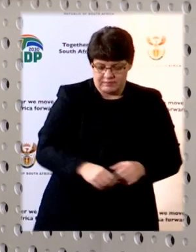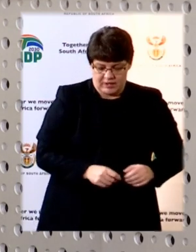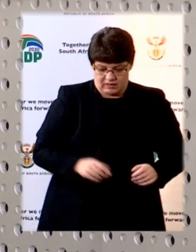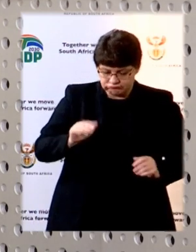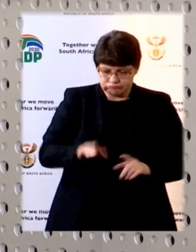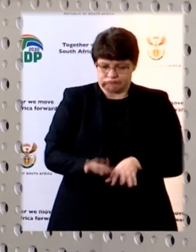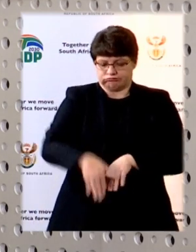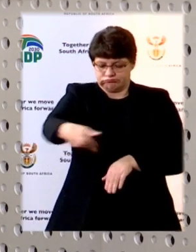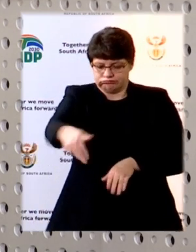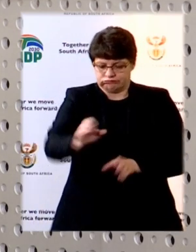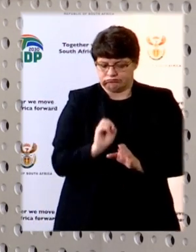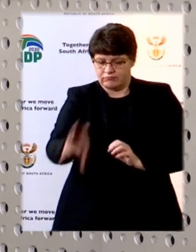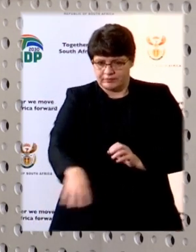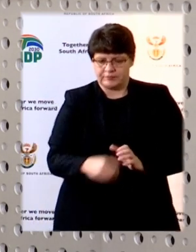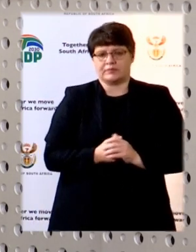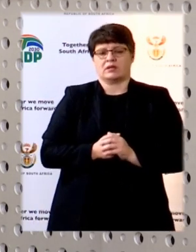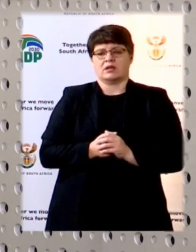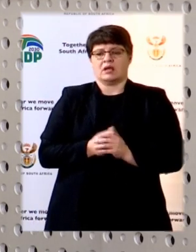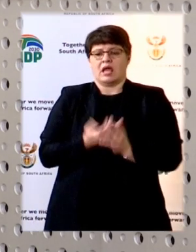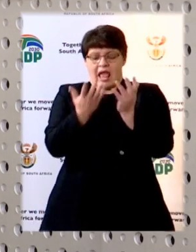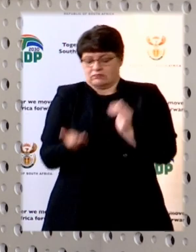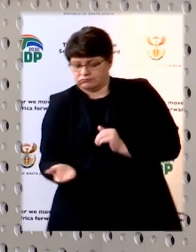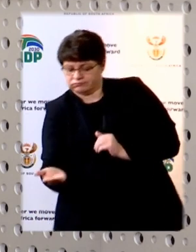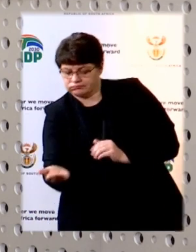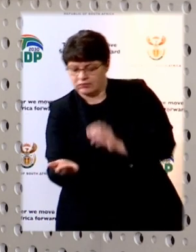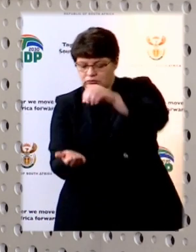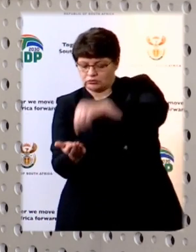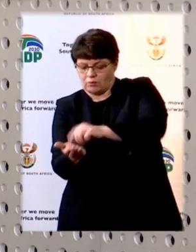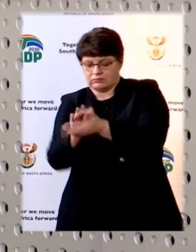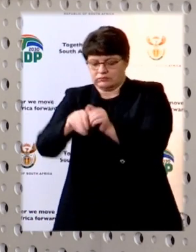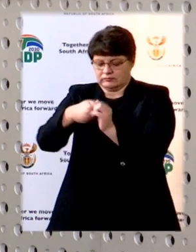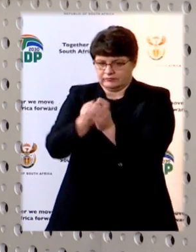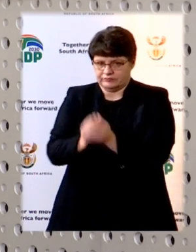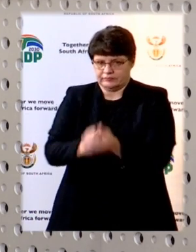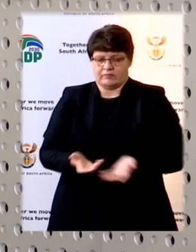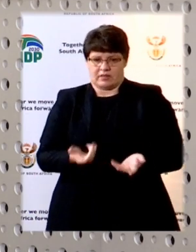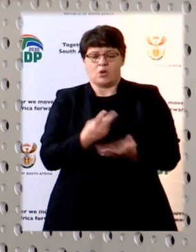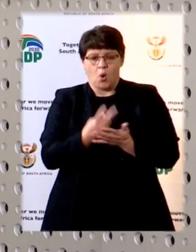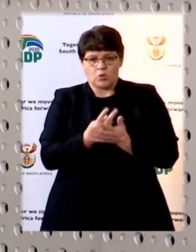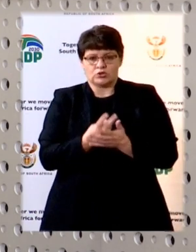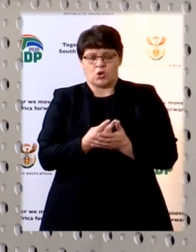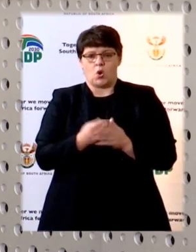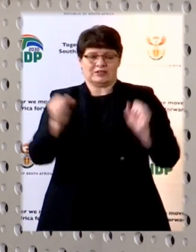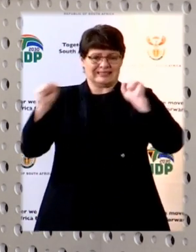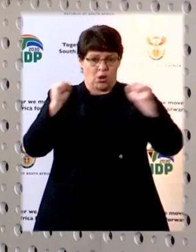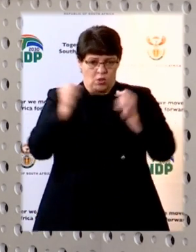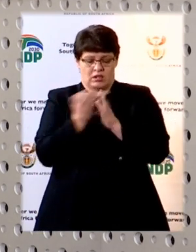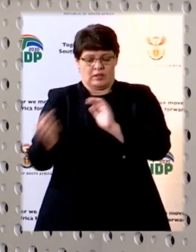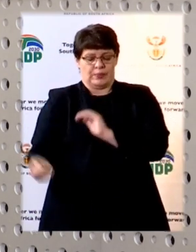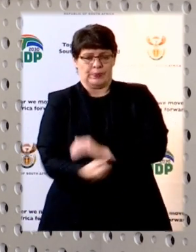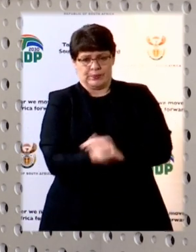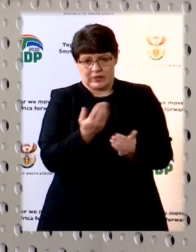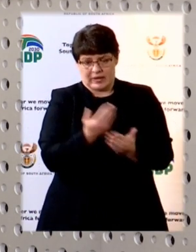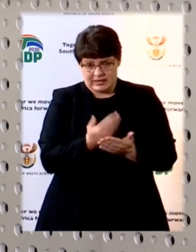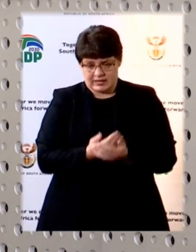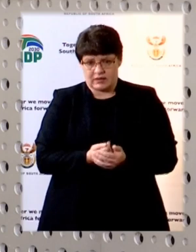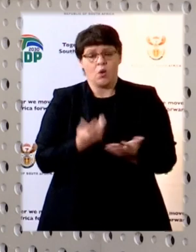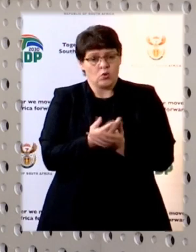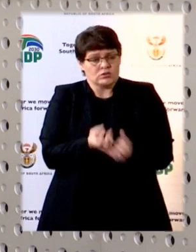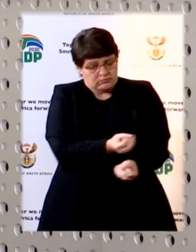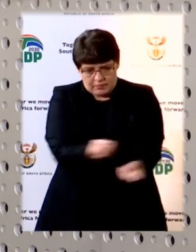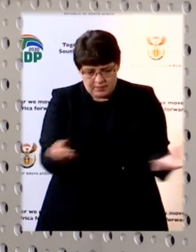soaps, alcohol-based hand wraps, disinfectants, and disposable towels. And also provide